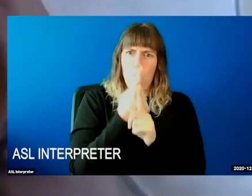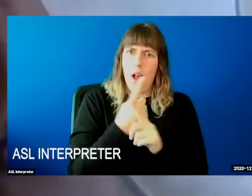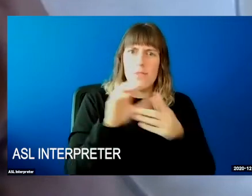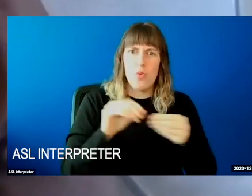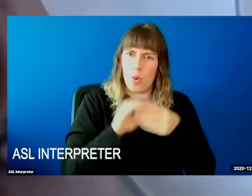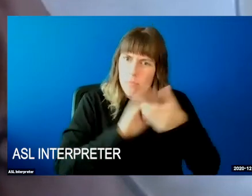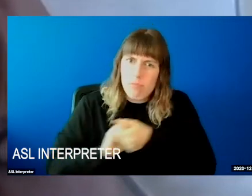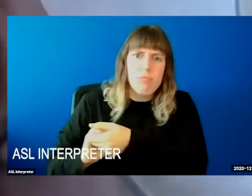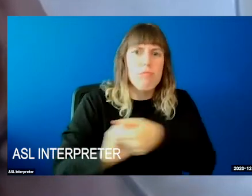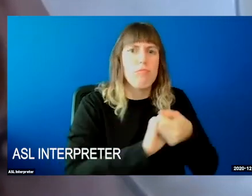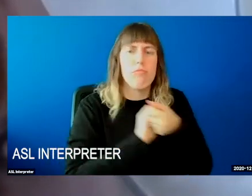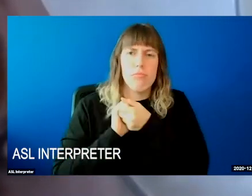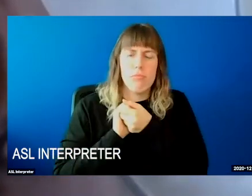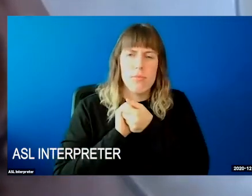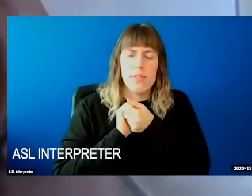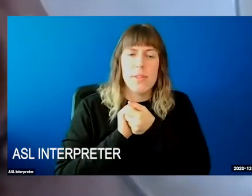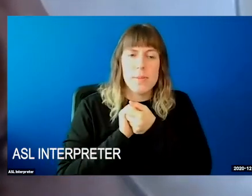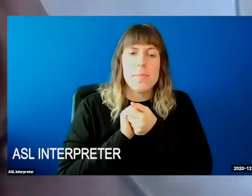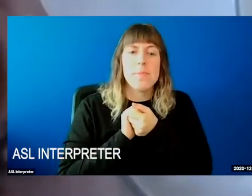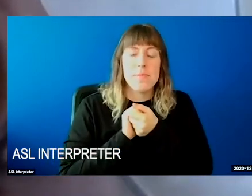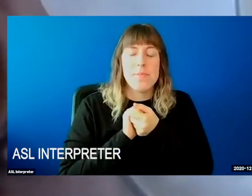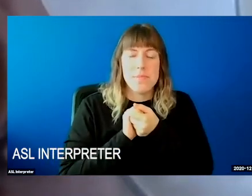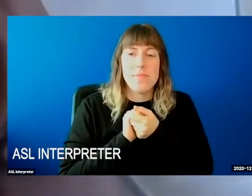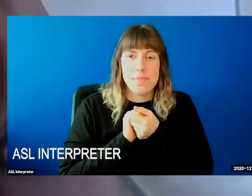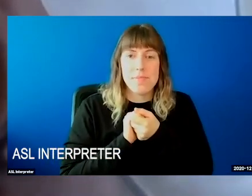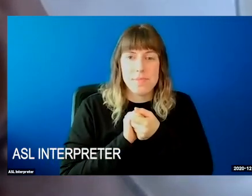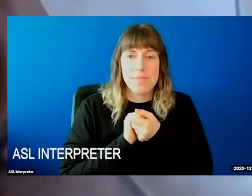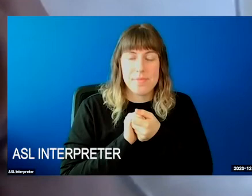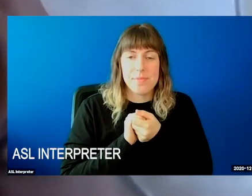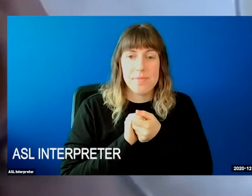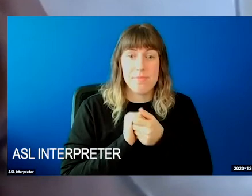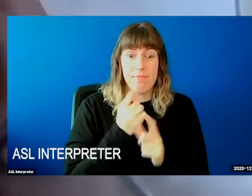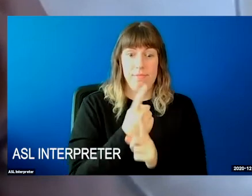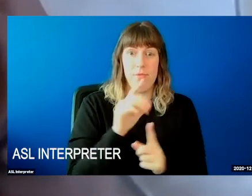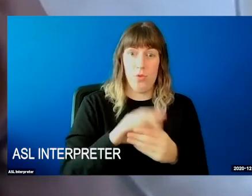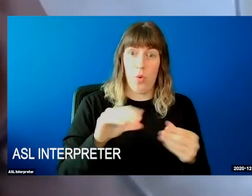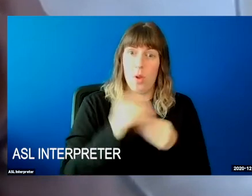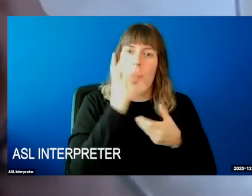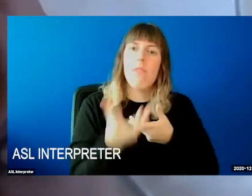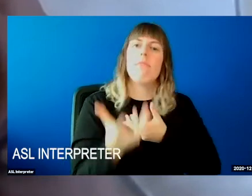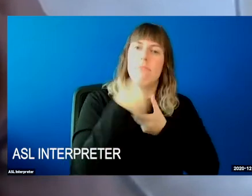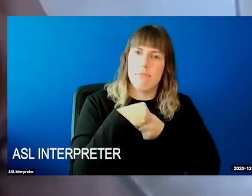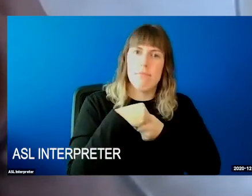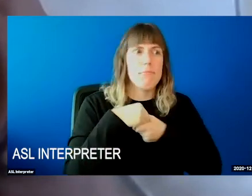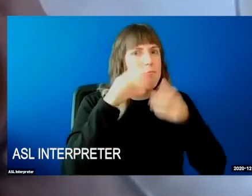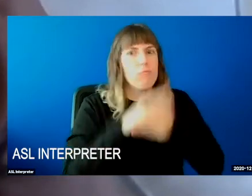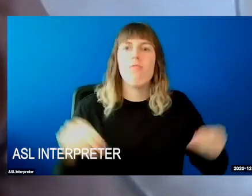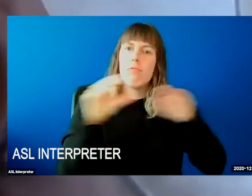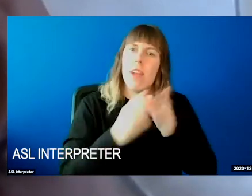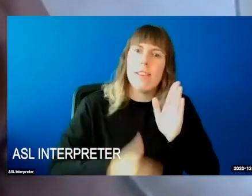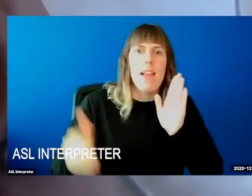and we need to take that as our narrative and tell and retell